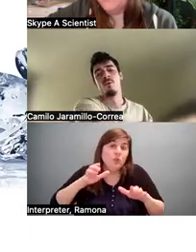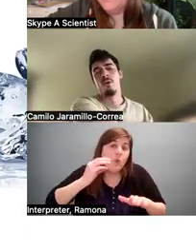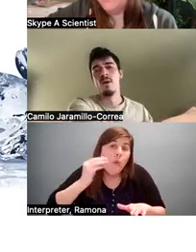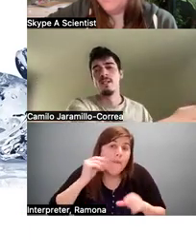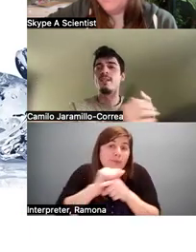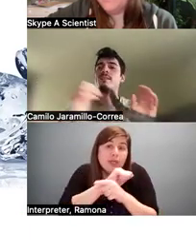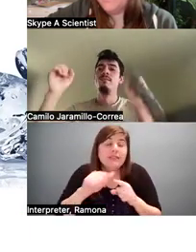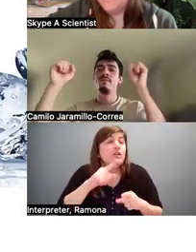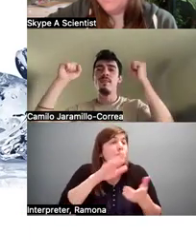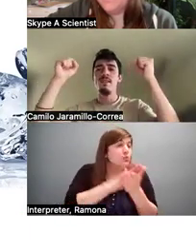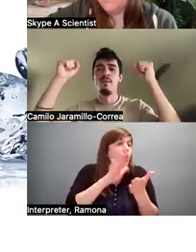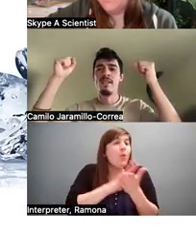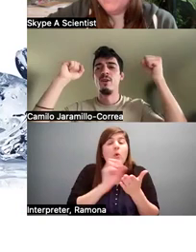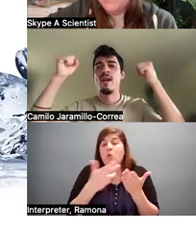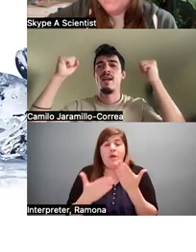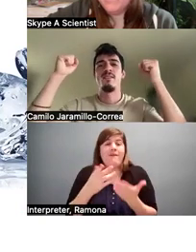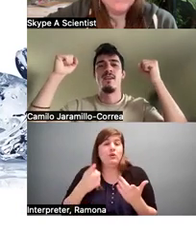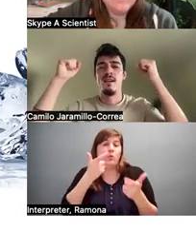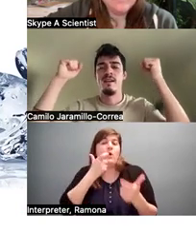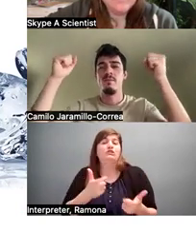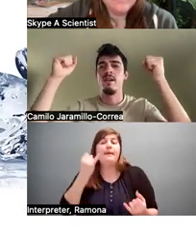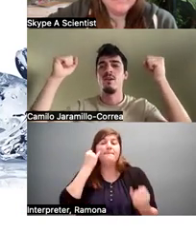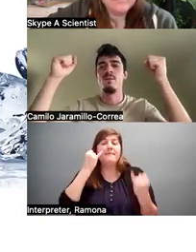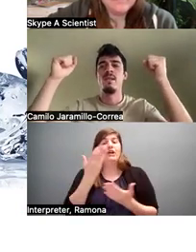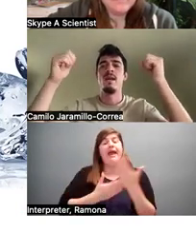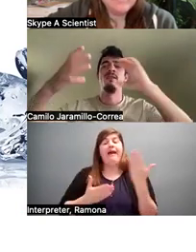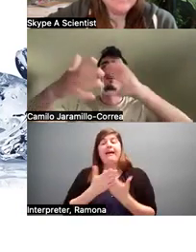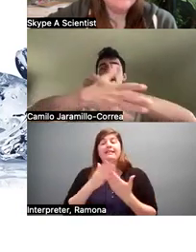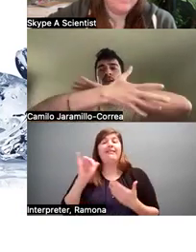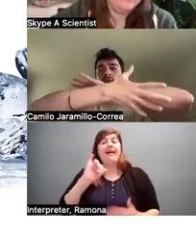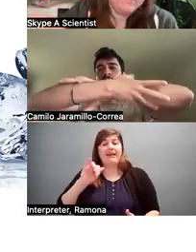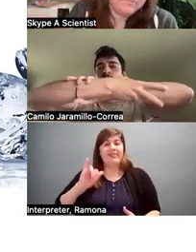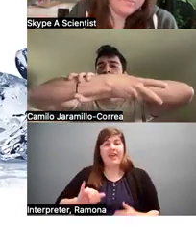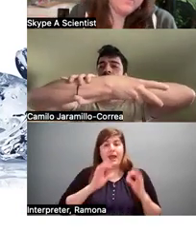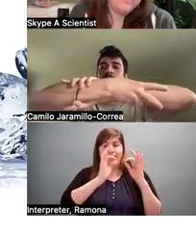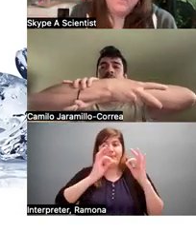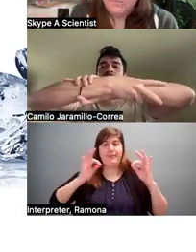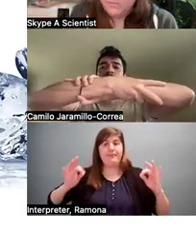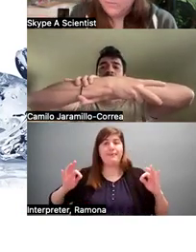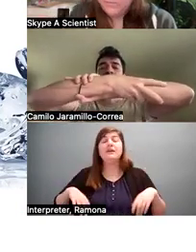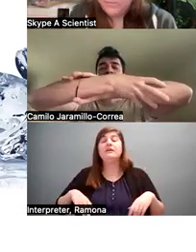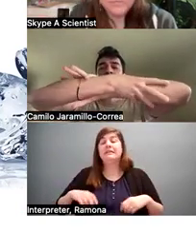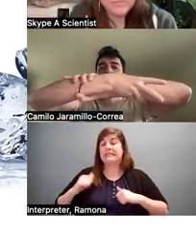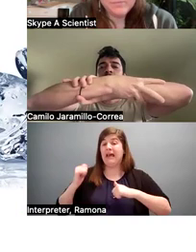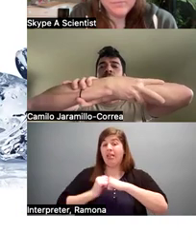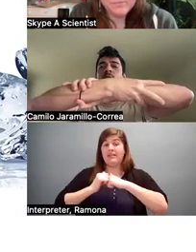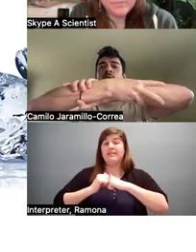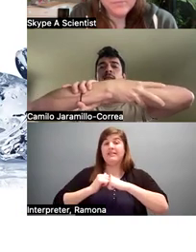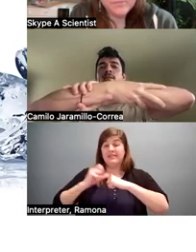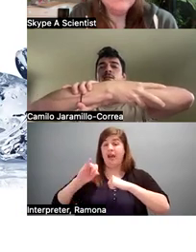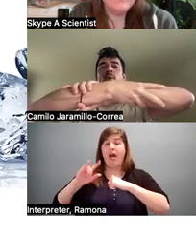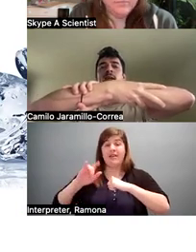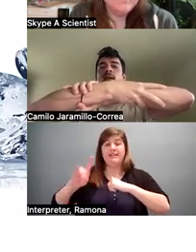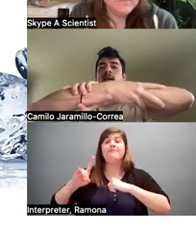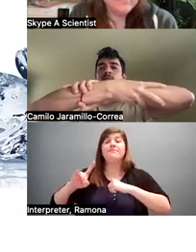at school where you're watching this. Imagine your hands are like the particles from the ice. So in the solid state, the hands are like held